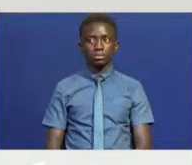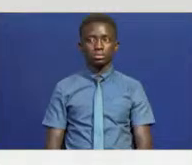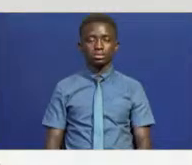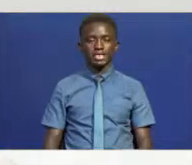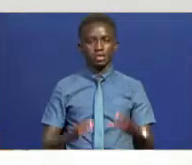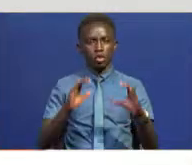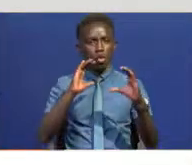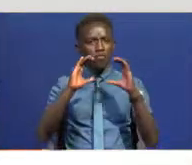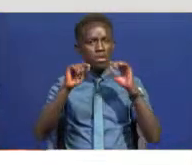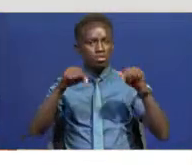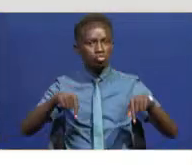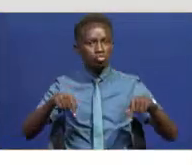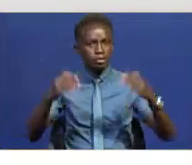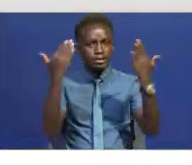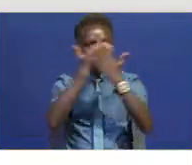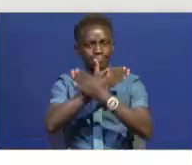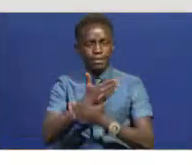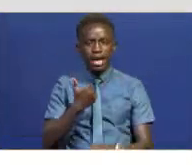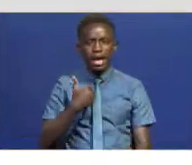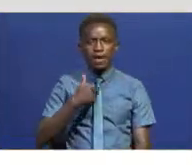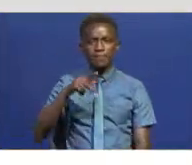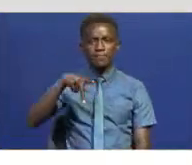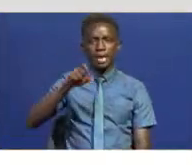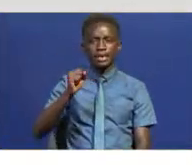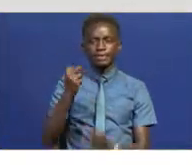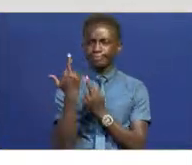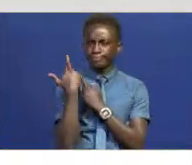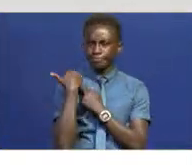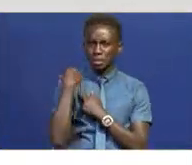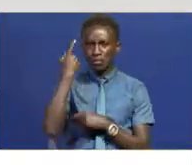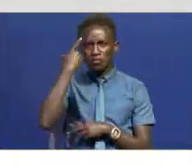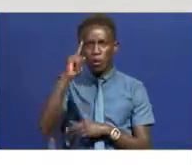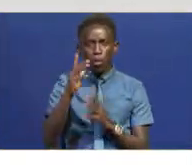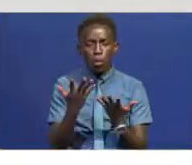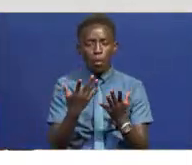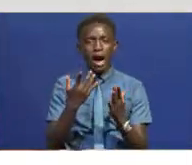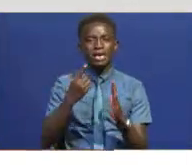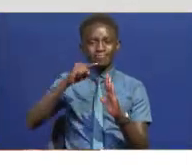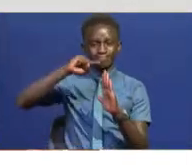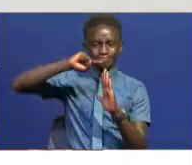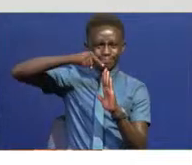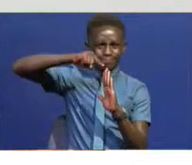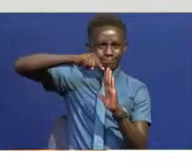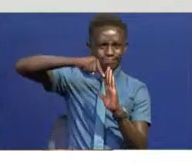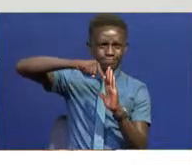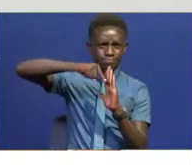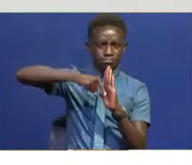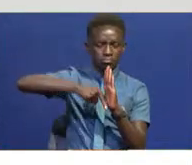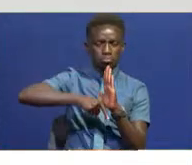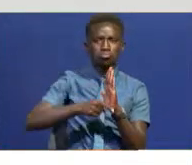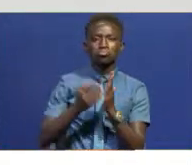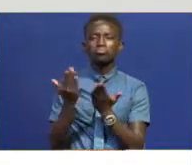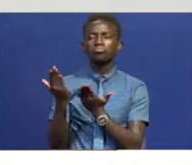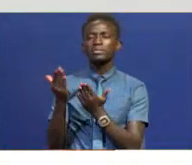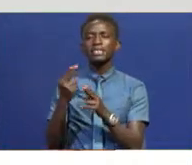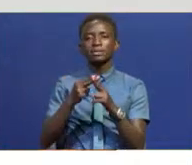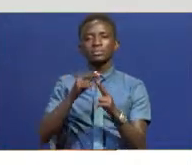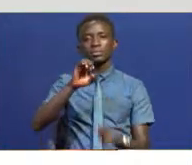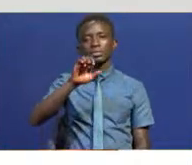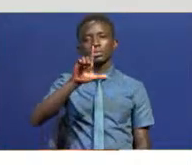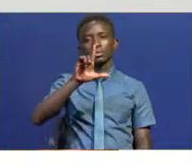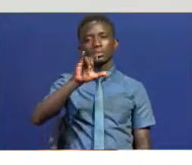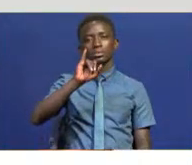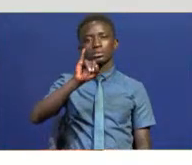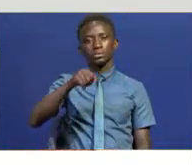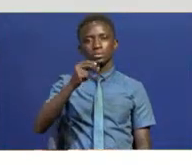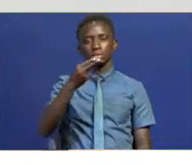Our conversation tonight features the Principal Secretary in charge of Mining, the State Department for Mining, Elijah Mwangi, who joins me in